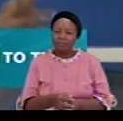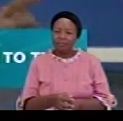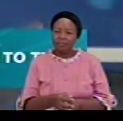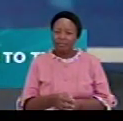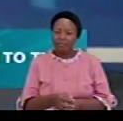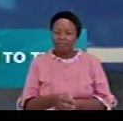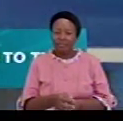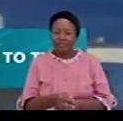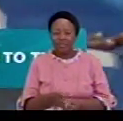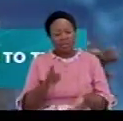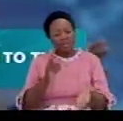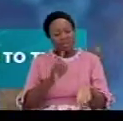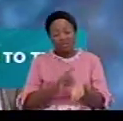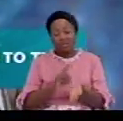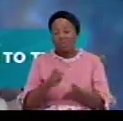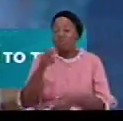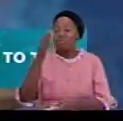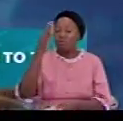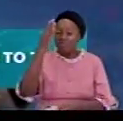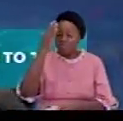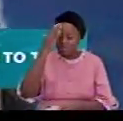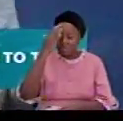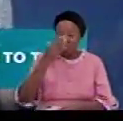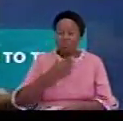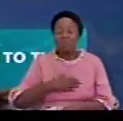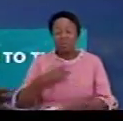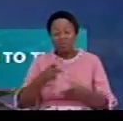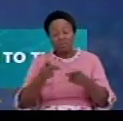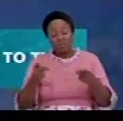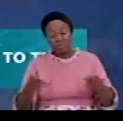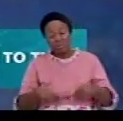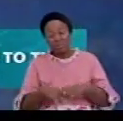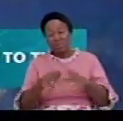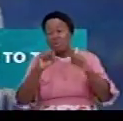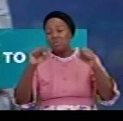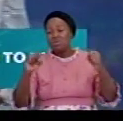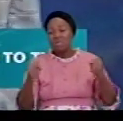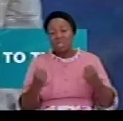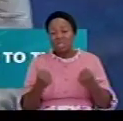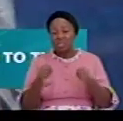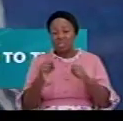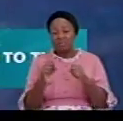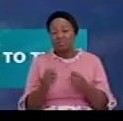Doctor, you know my position in society.